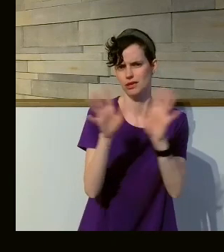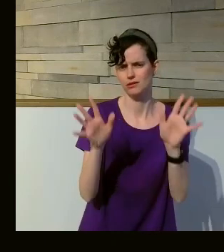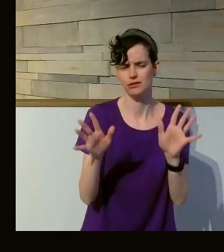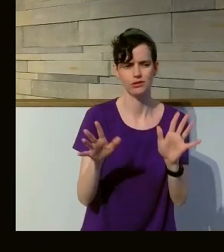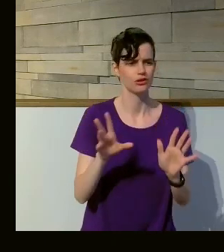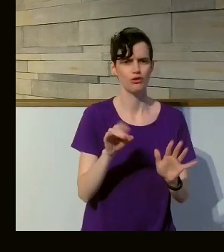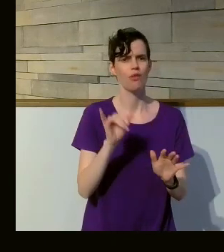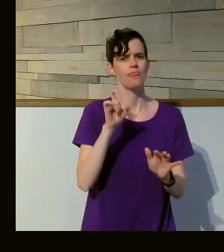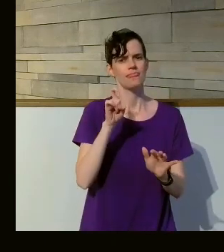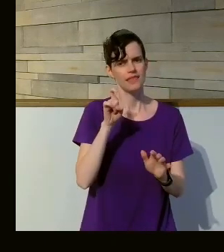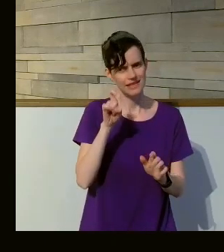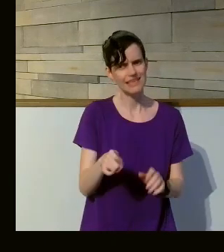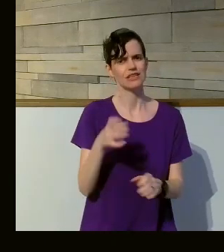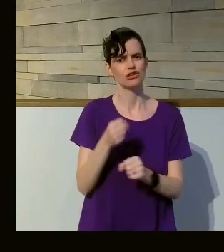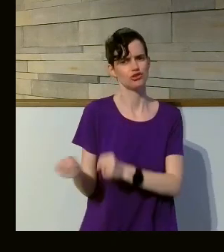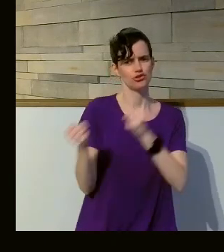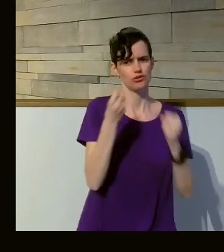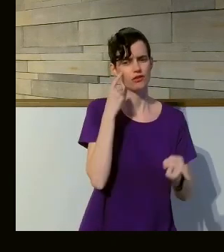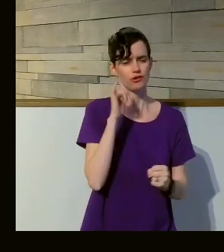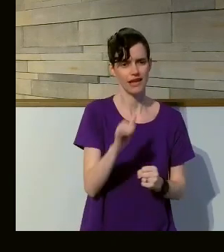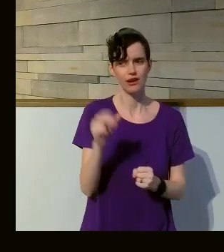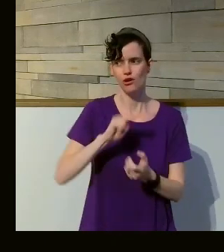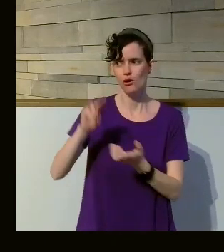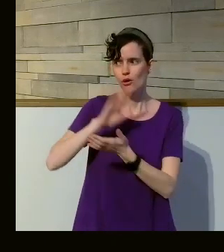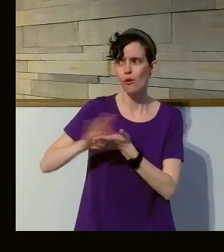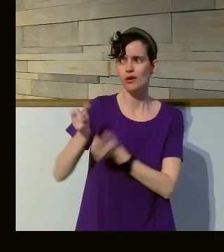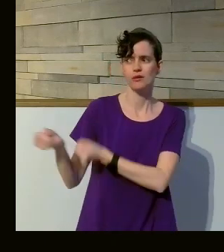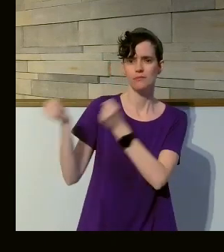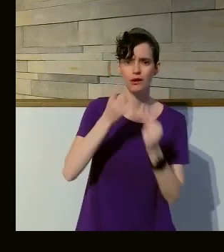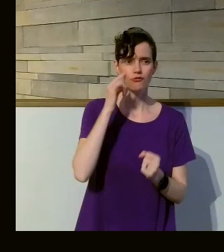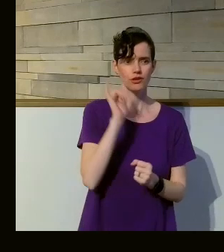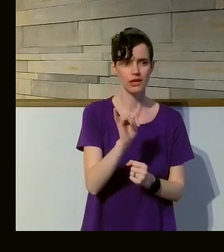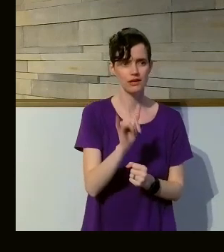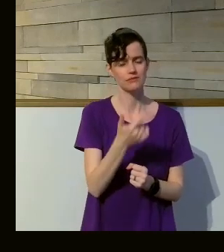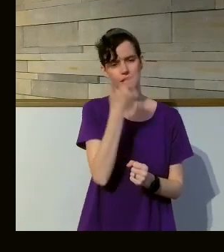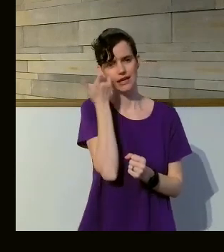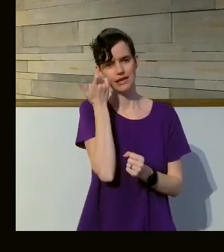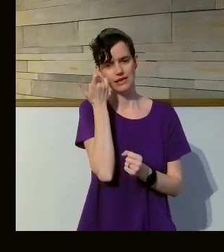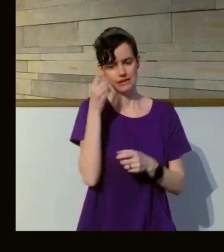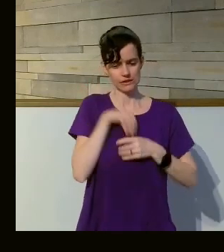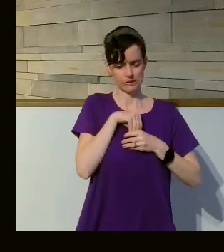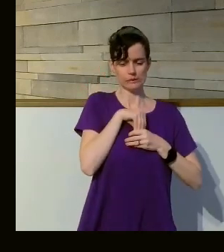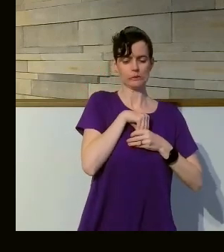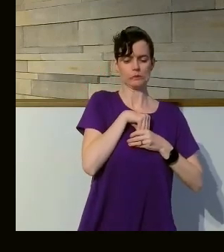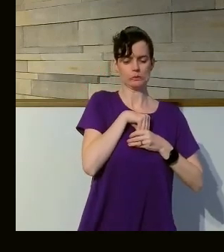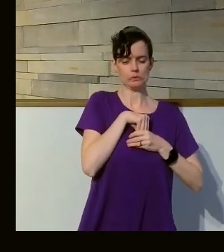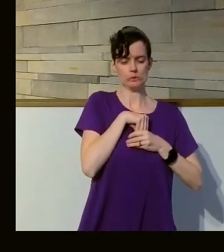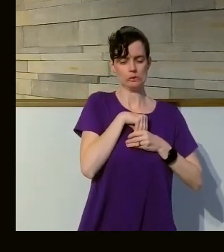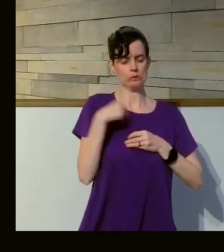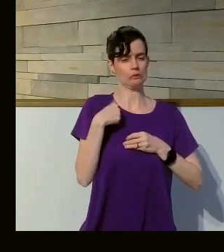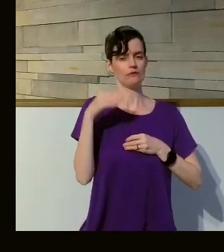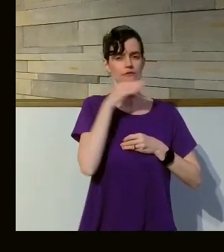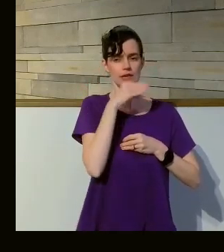Folks, that takes strength. That takes divine power to do that. Because inside of our hearts, we have